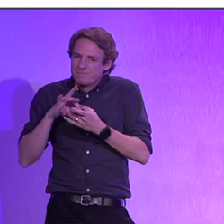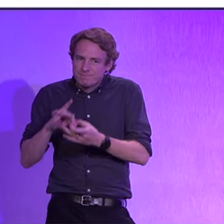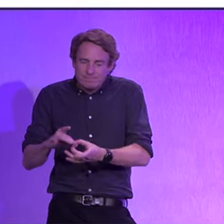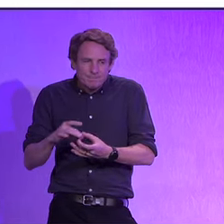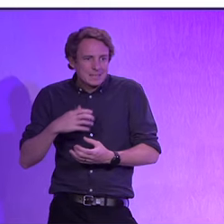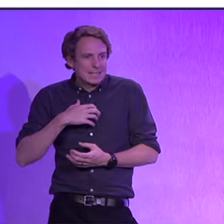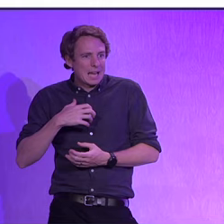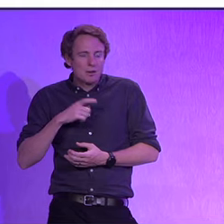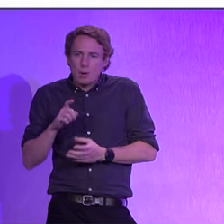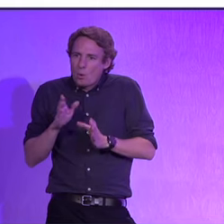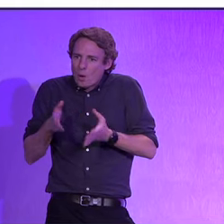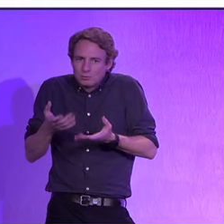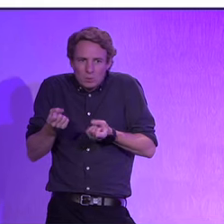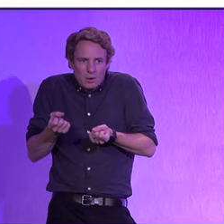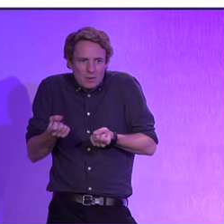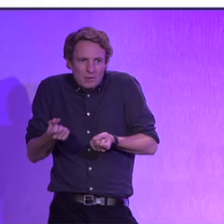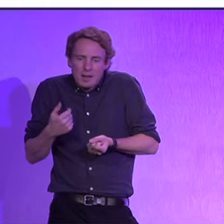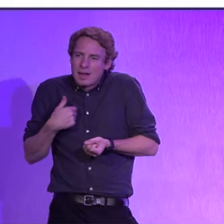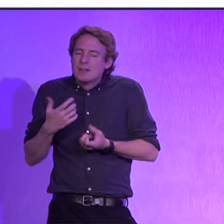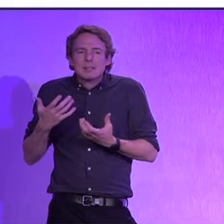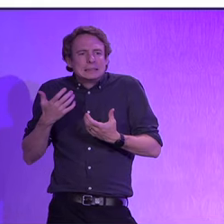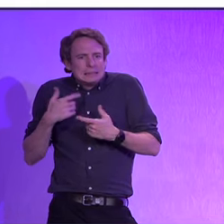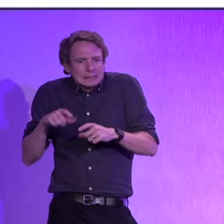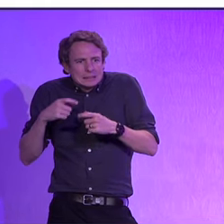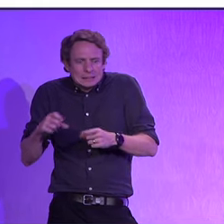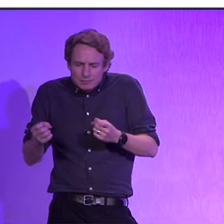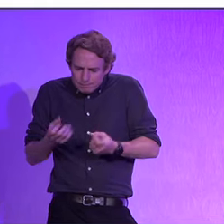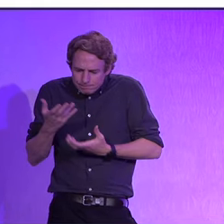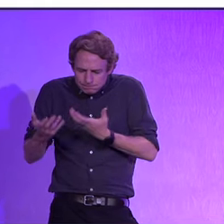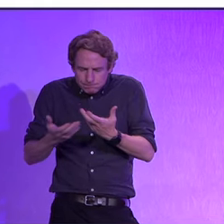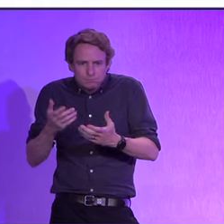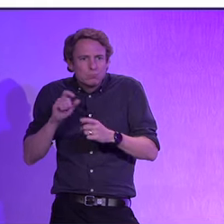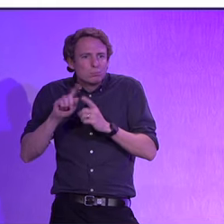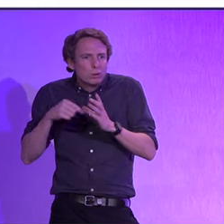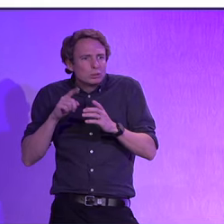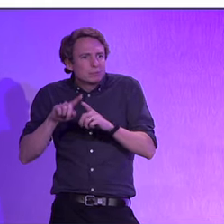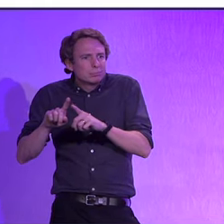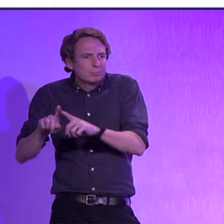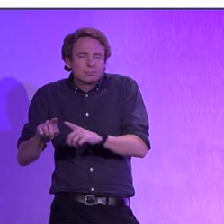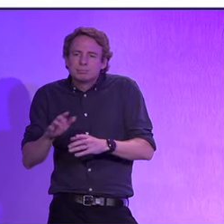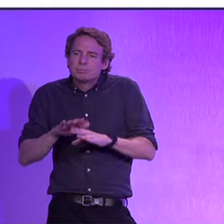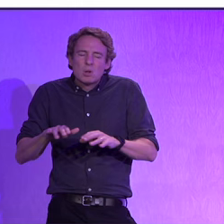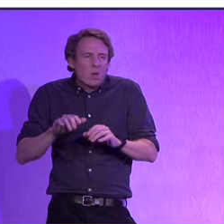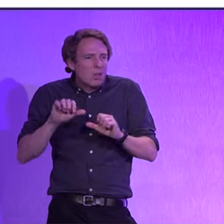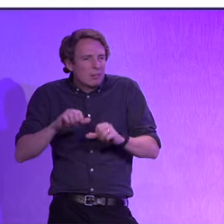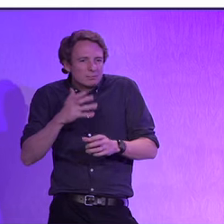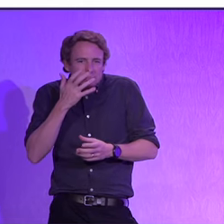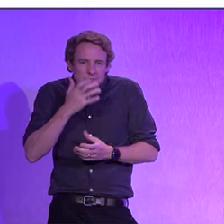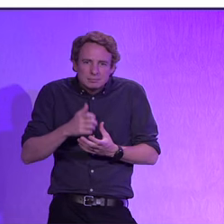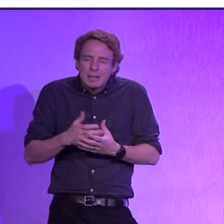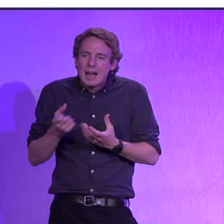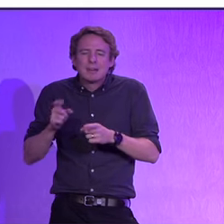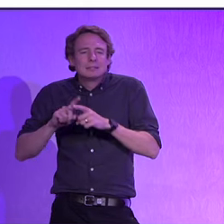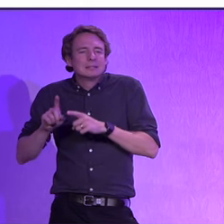Thus detachment is daunting, yet necessary travail, essential for preserving vitality in the project's enduring bloom. Herein,